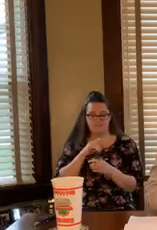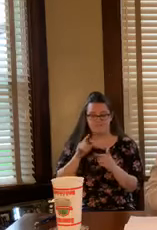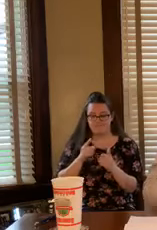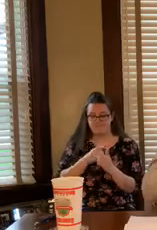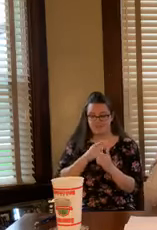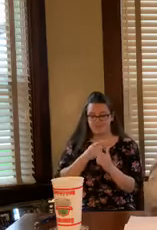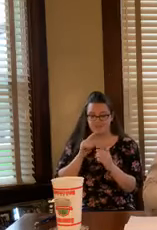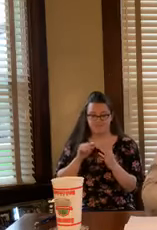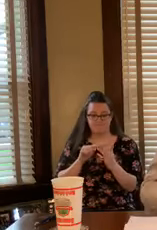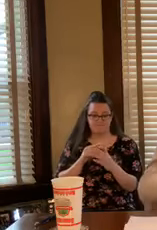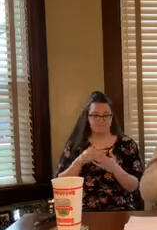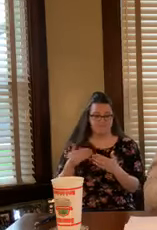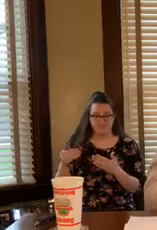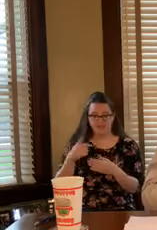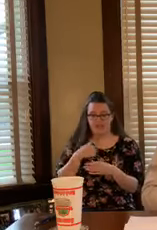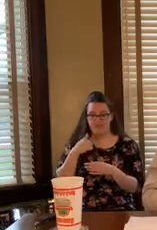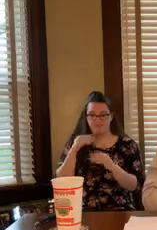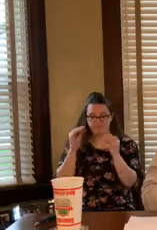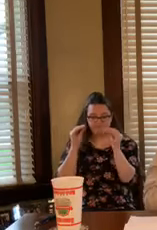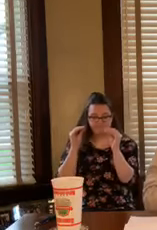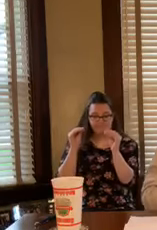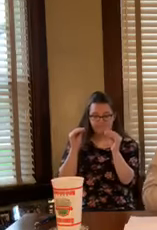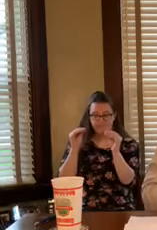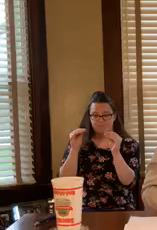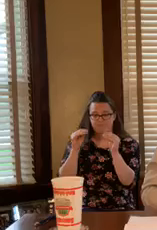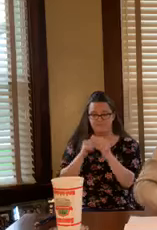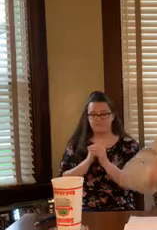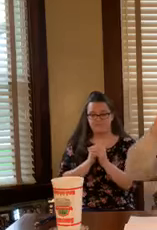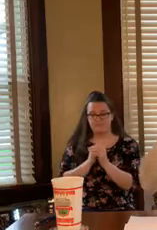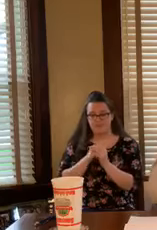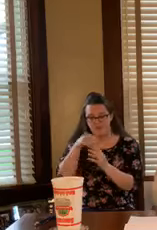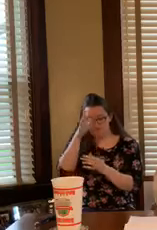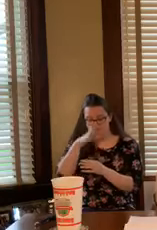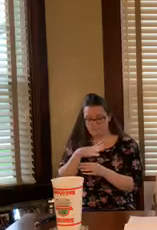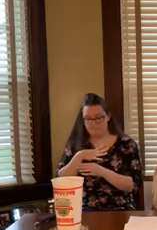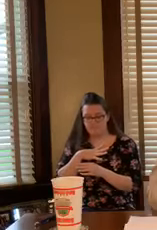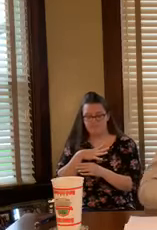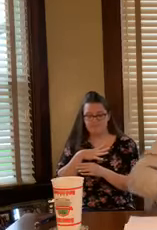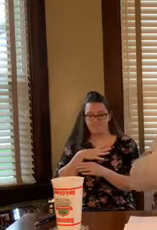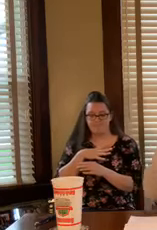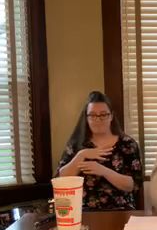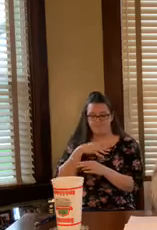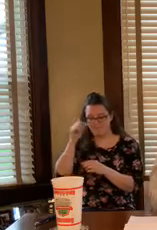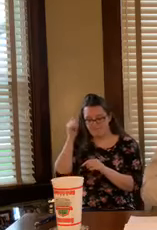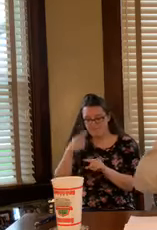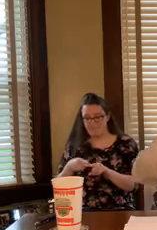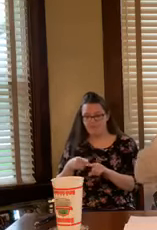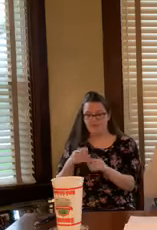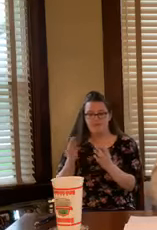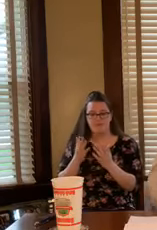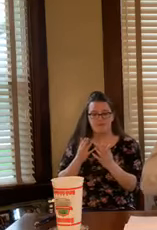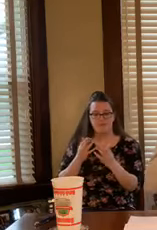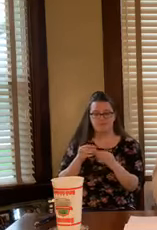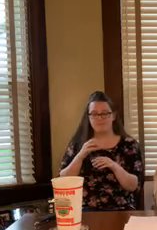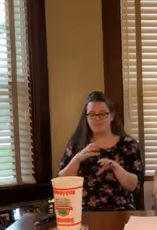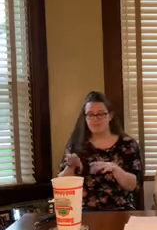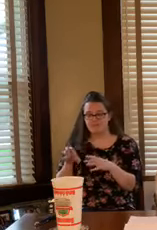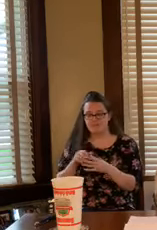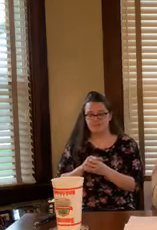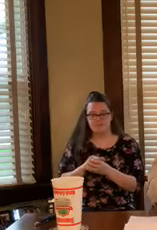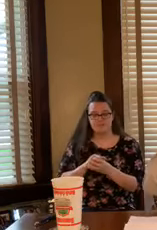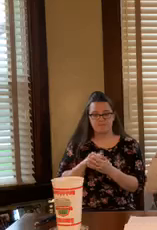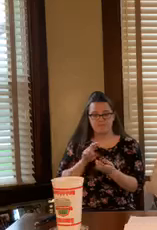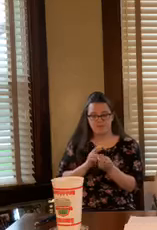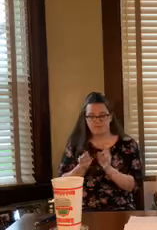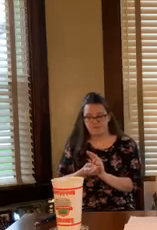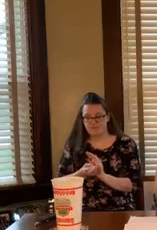one of these devotionals, they asked Peter, men and brethren, what shall we do? And Peter tells them to repent and be baptized, every